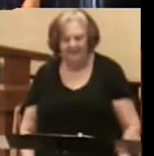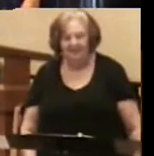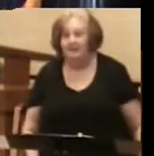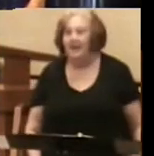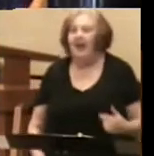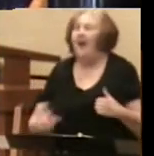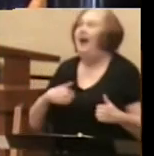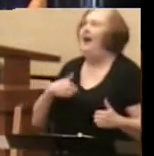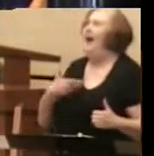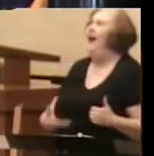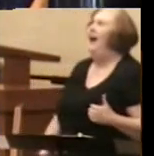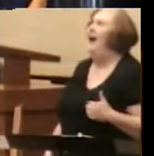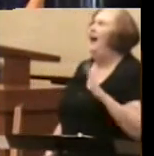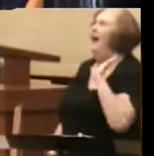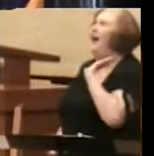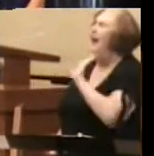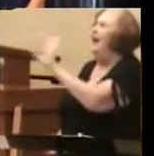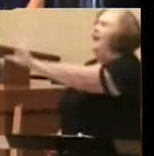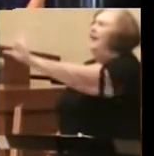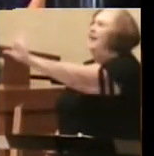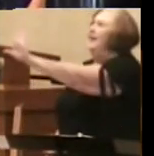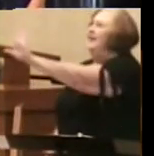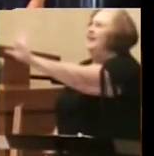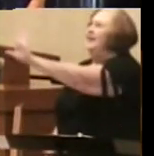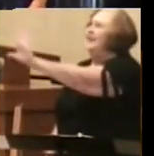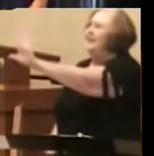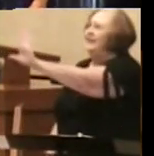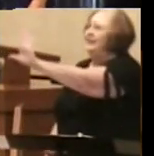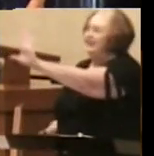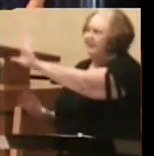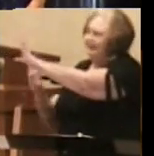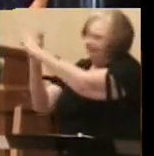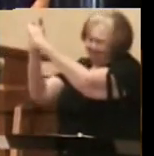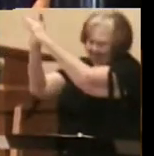yours. I am yours.